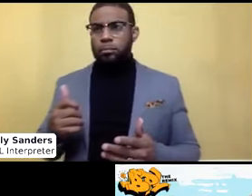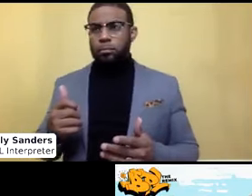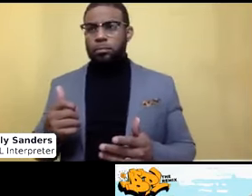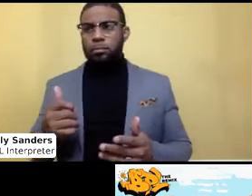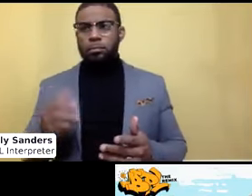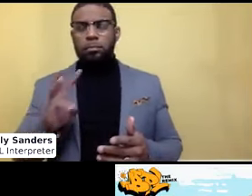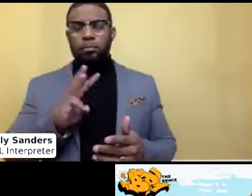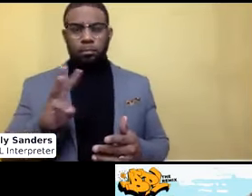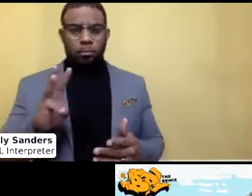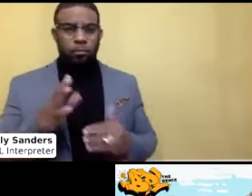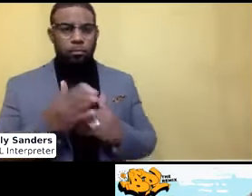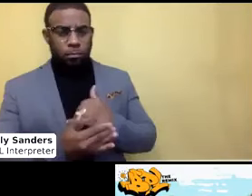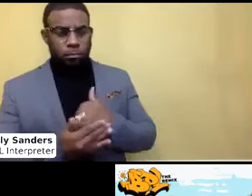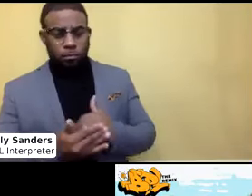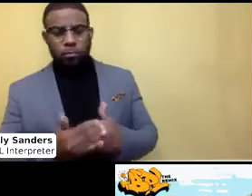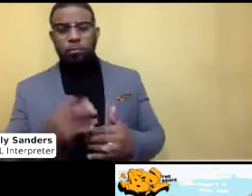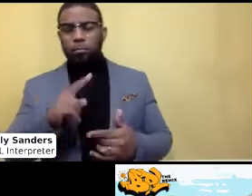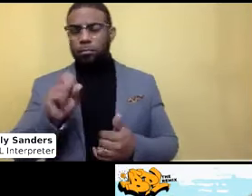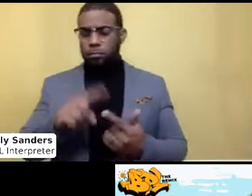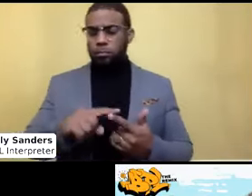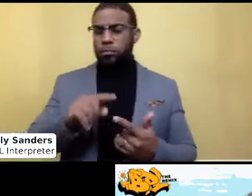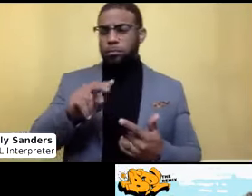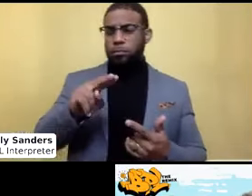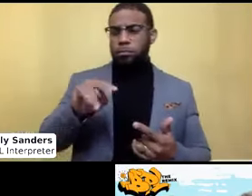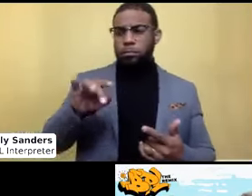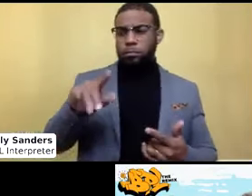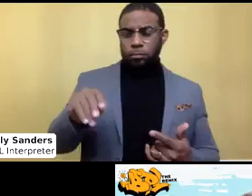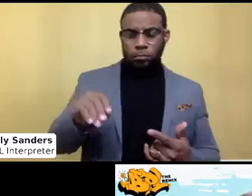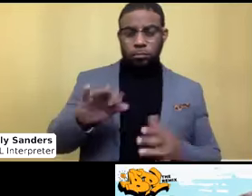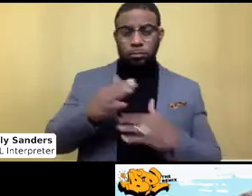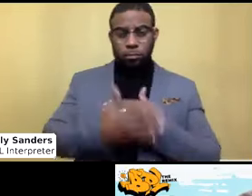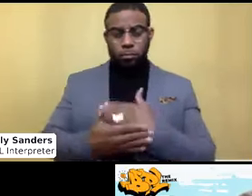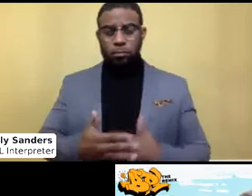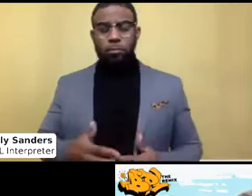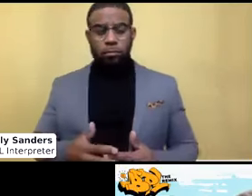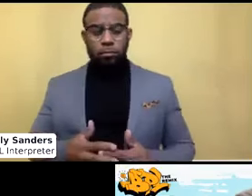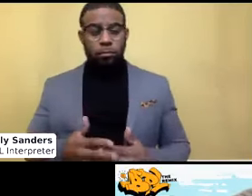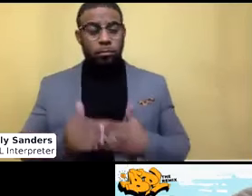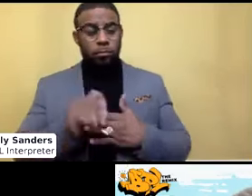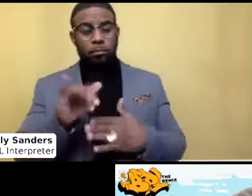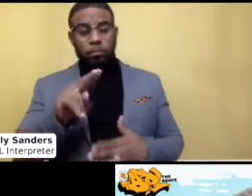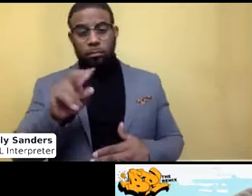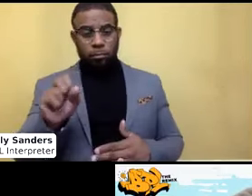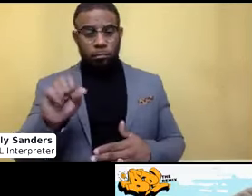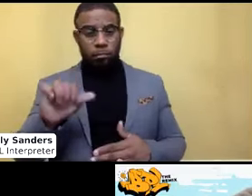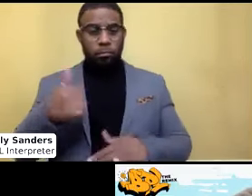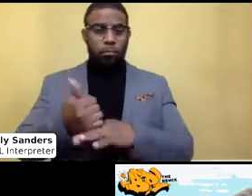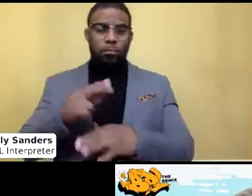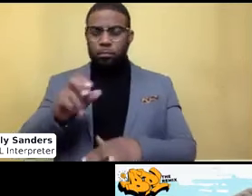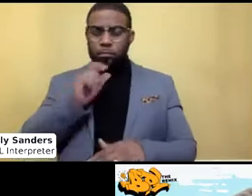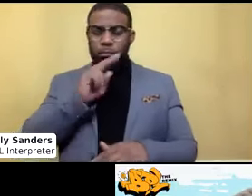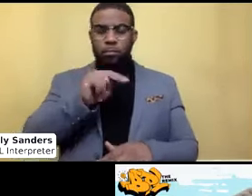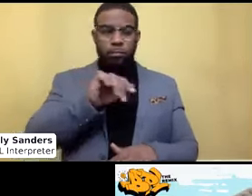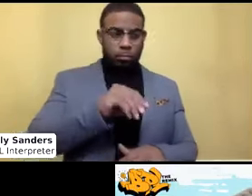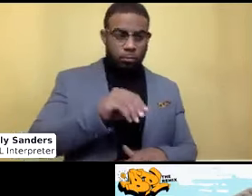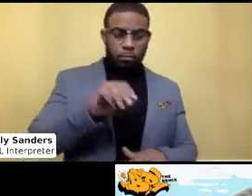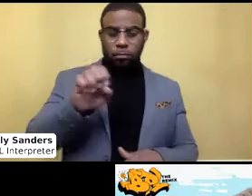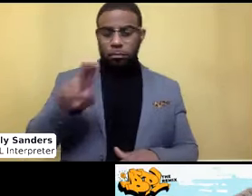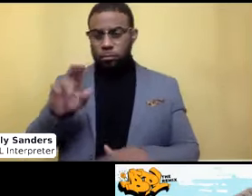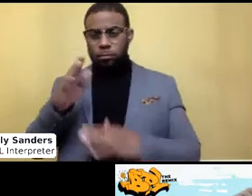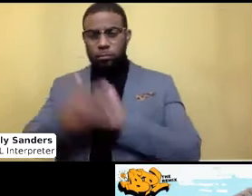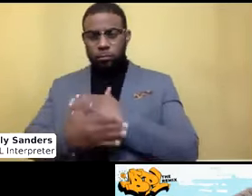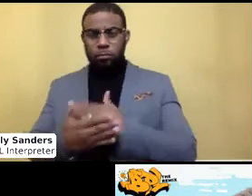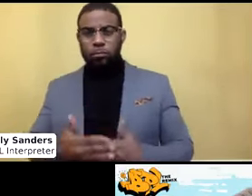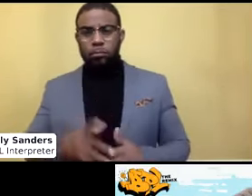the Western countries, the US, EU, NATO countries, led by the US, I put the US, but the NATO and EU countries,